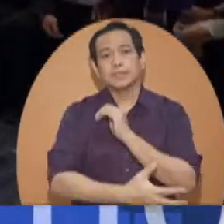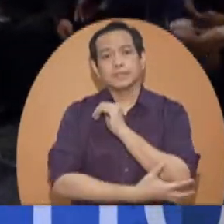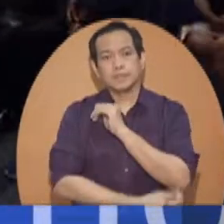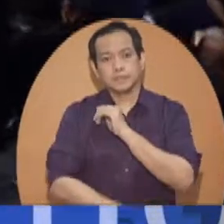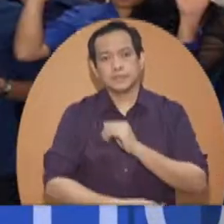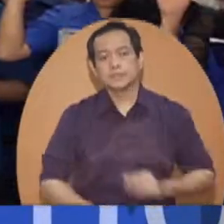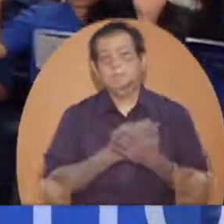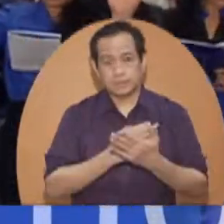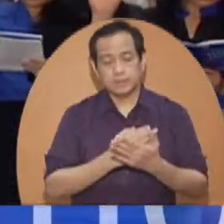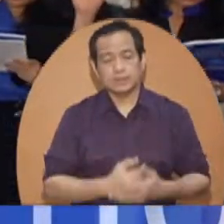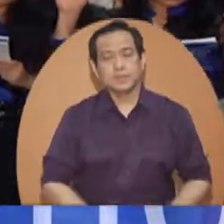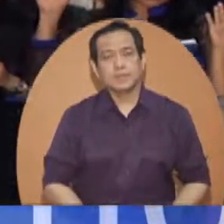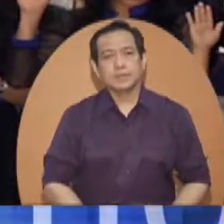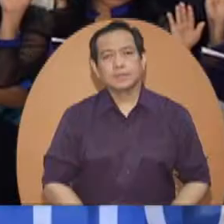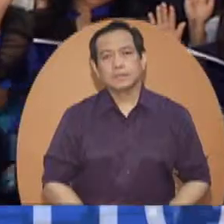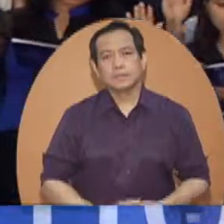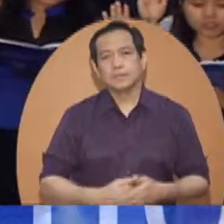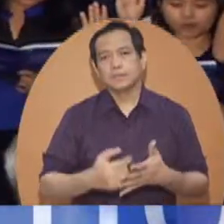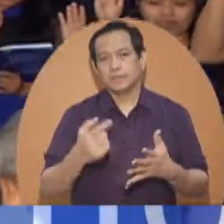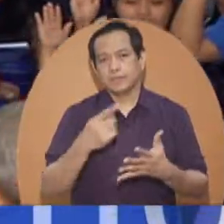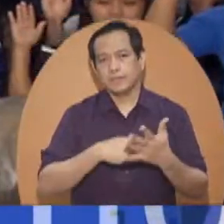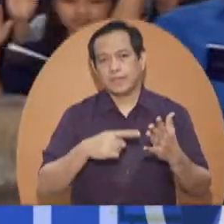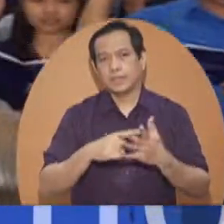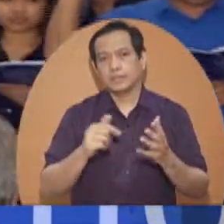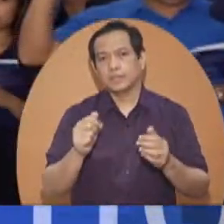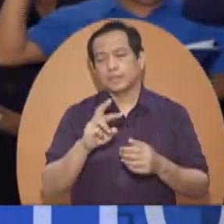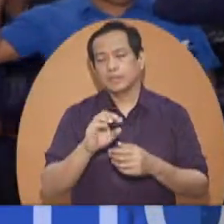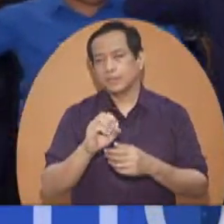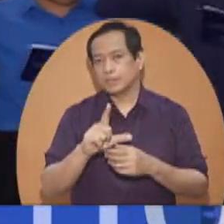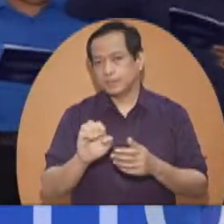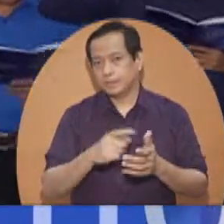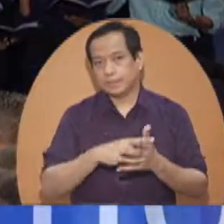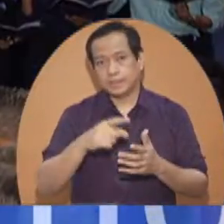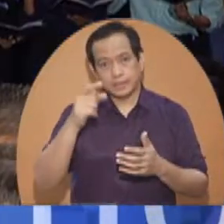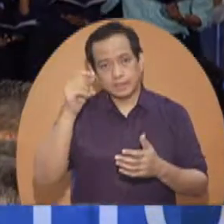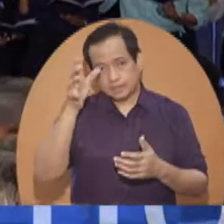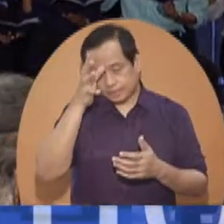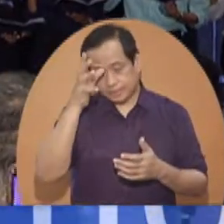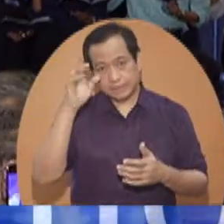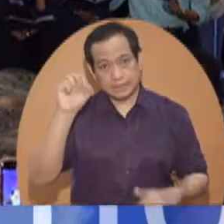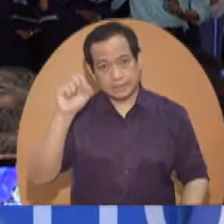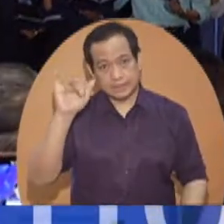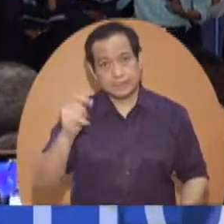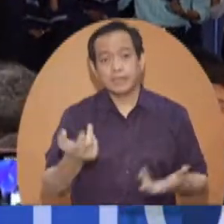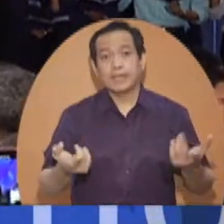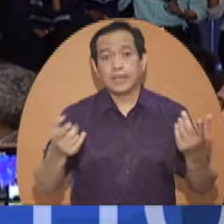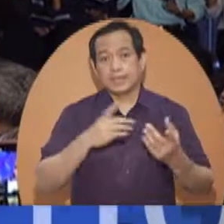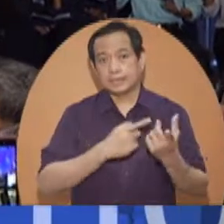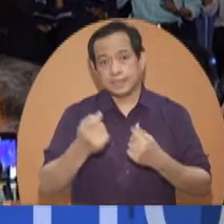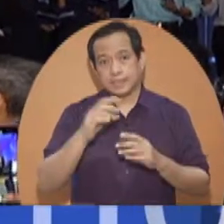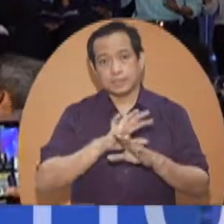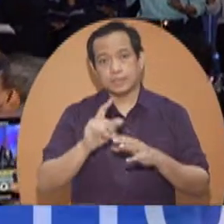conquer poverty. If there's any role that Mr. C. has done,